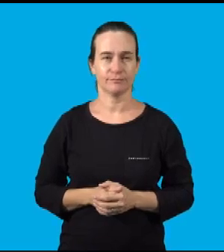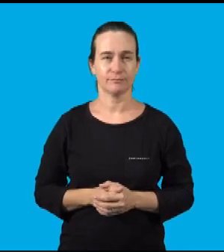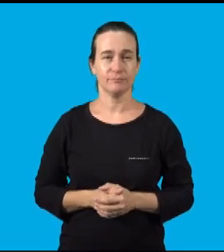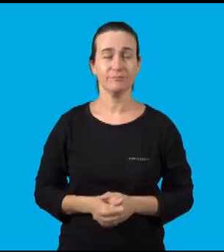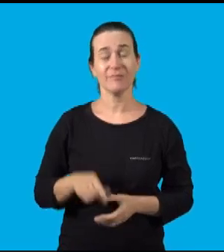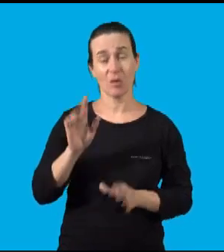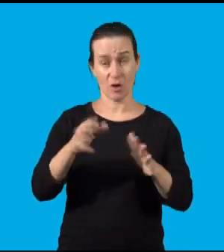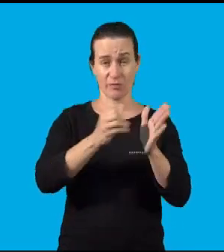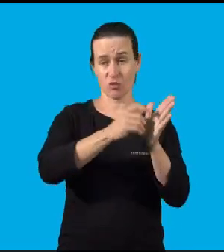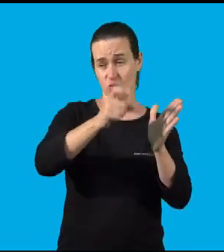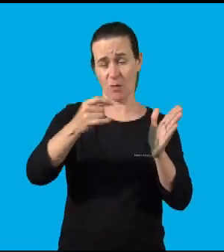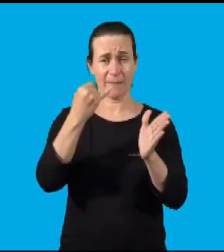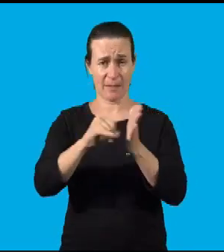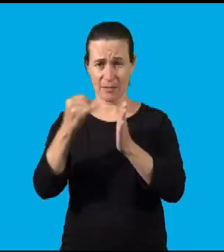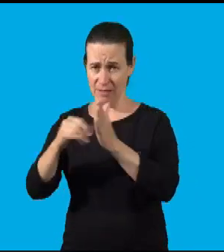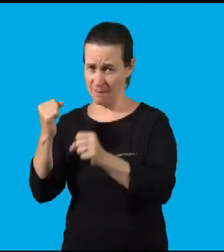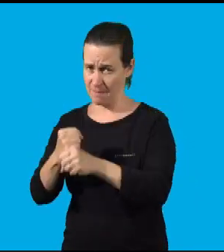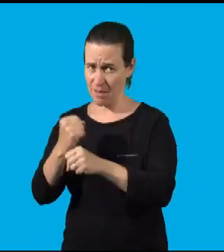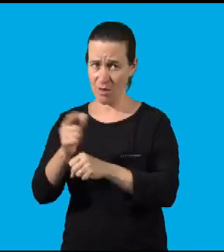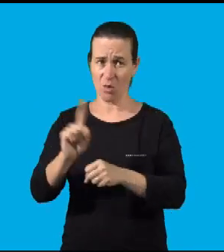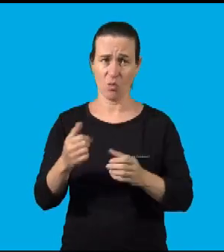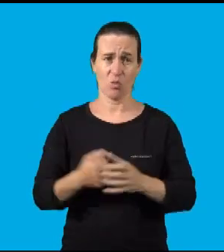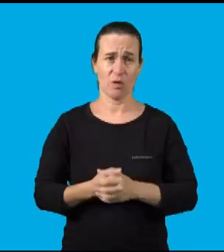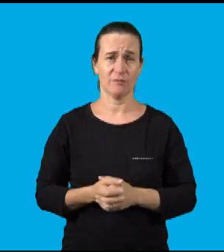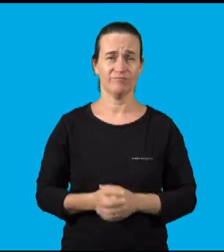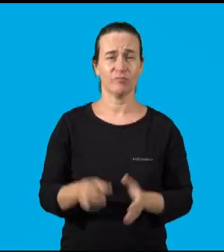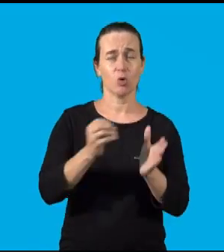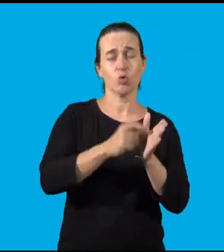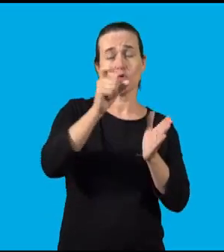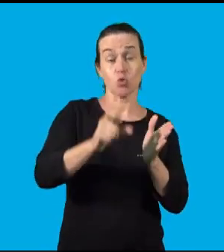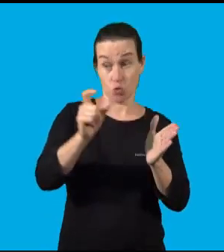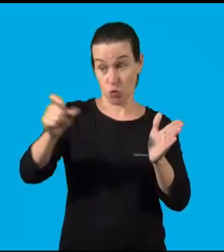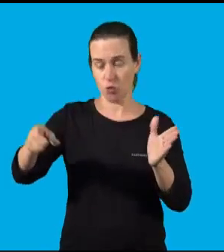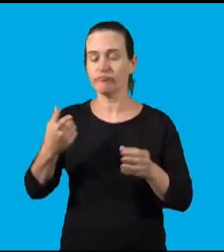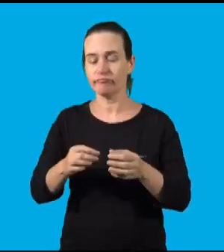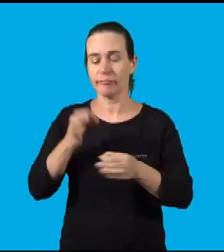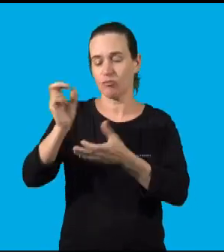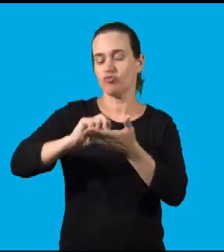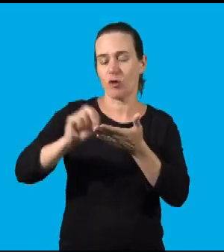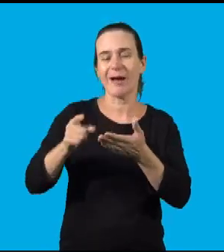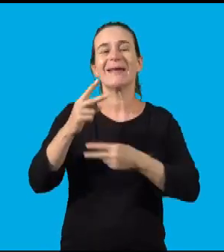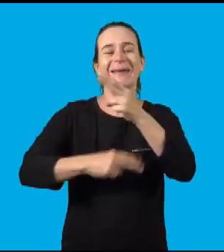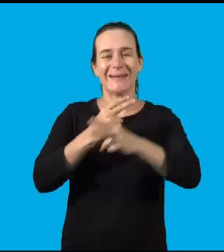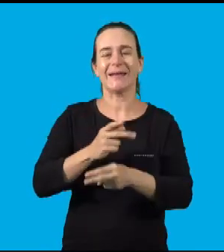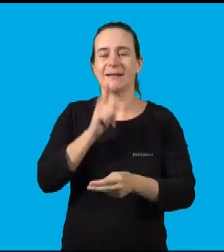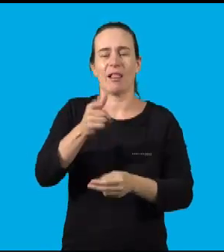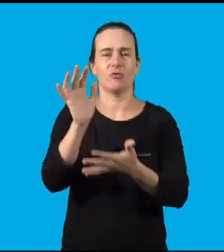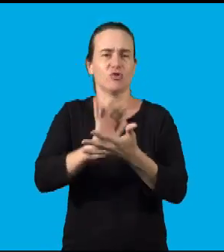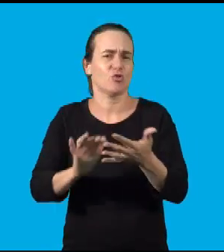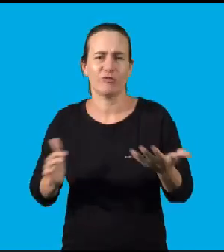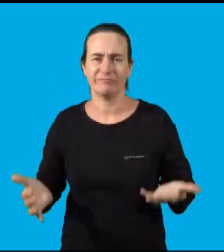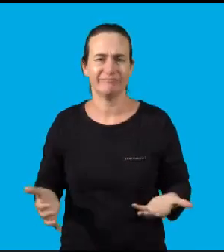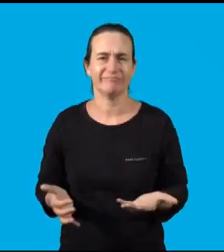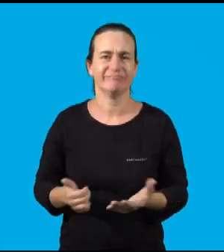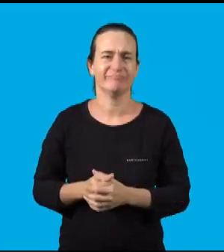Here are some of the critical errors that are made. Learners present a superficial retelling of the story.